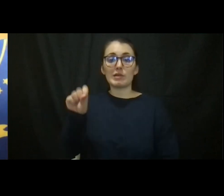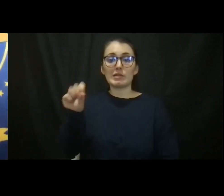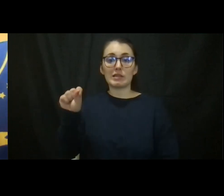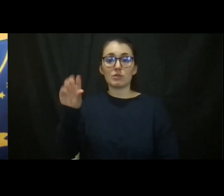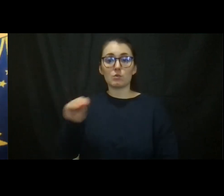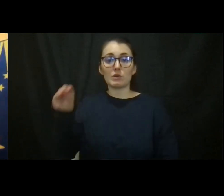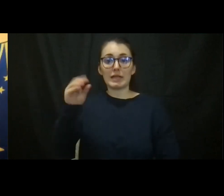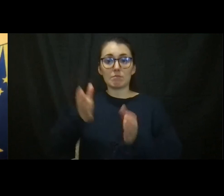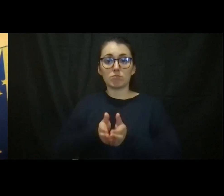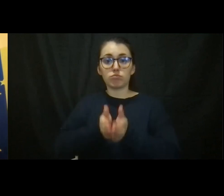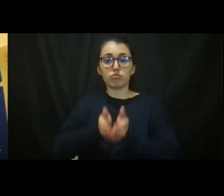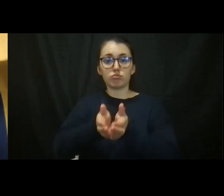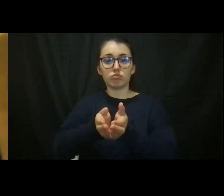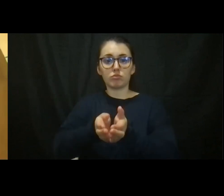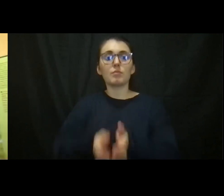steel.